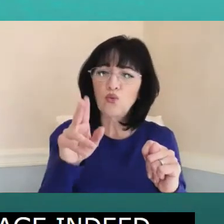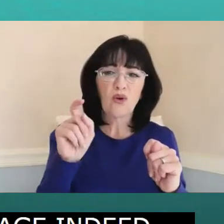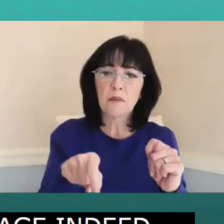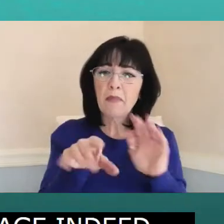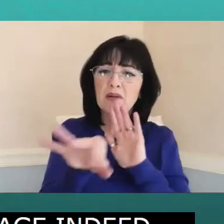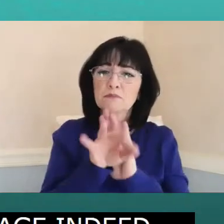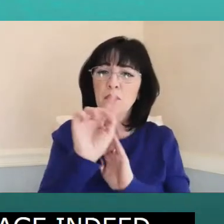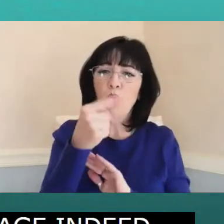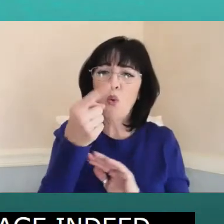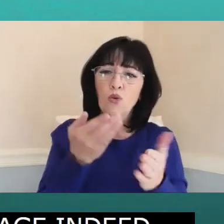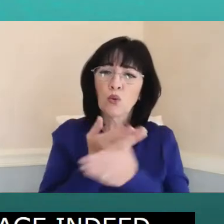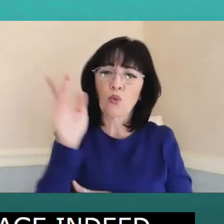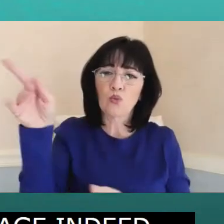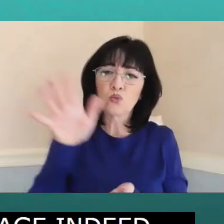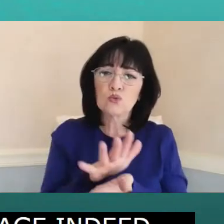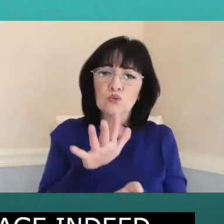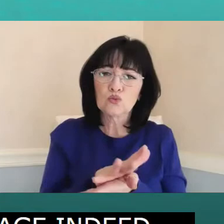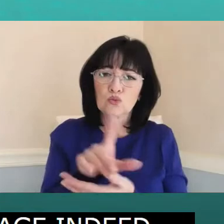school?